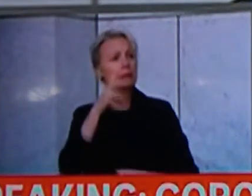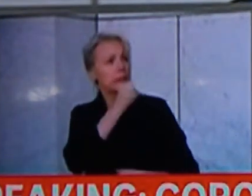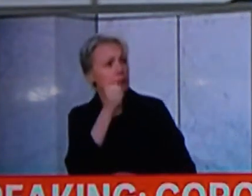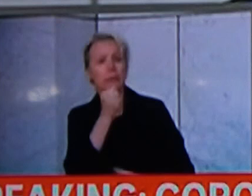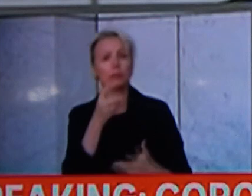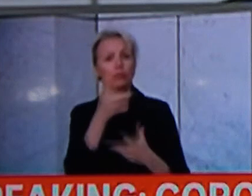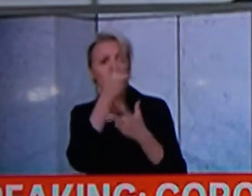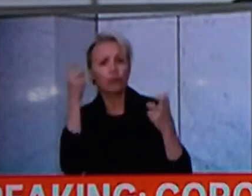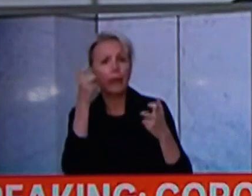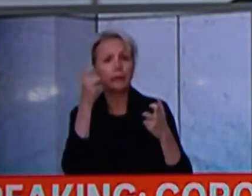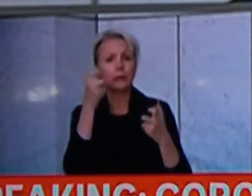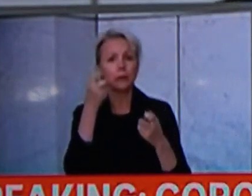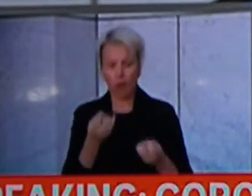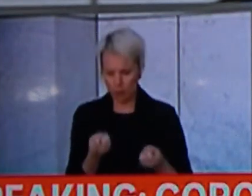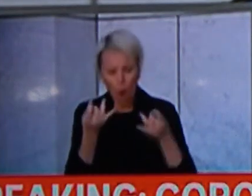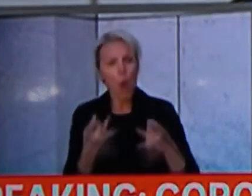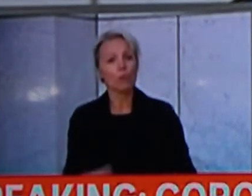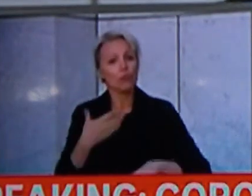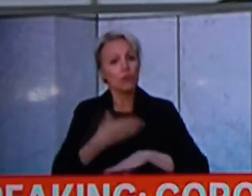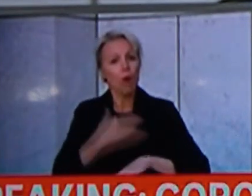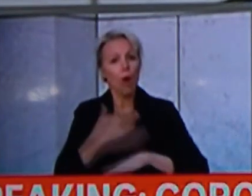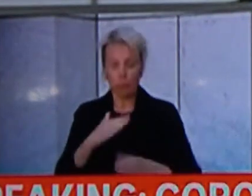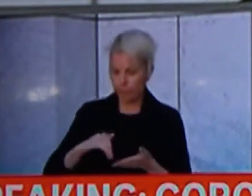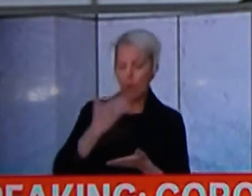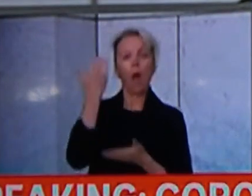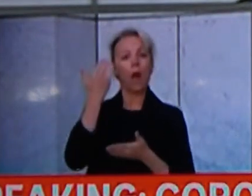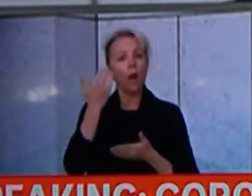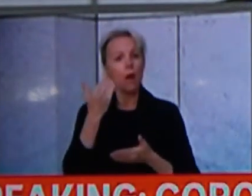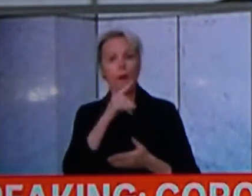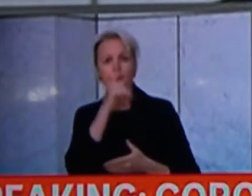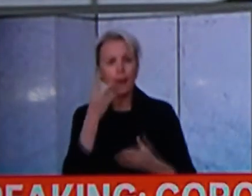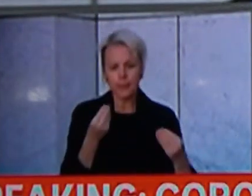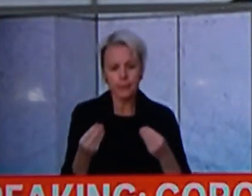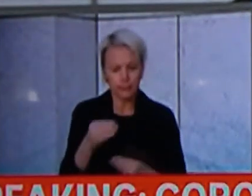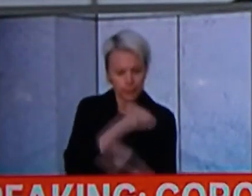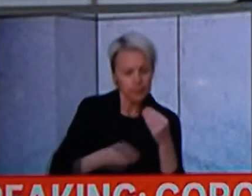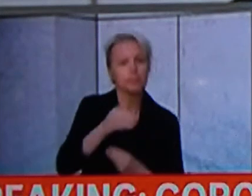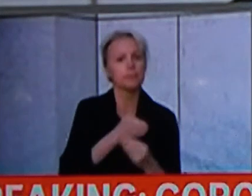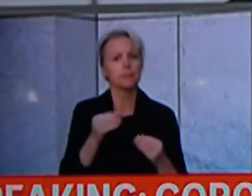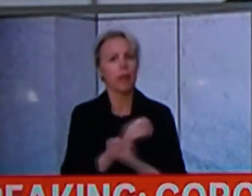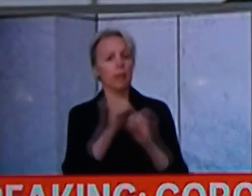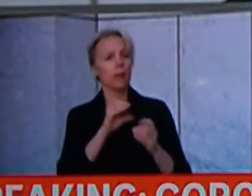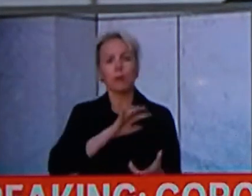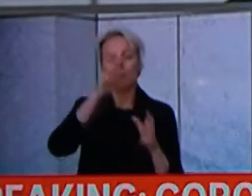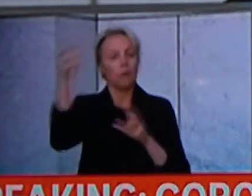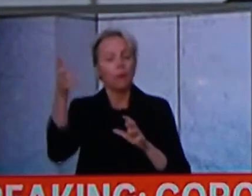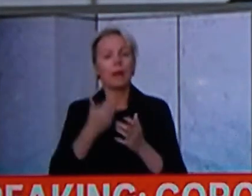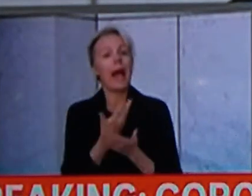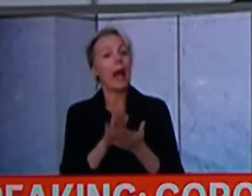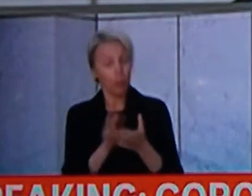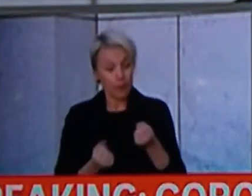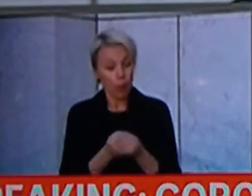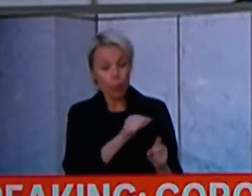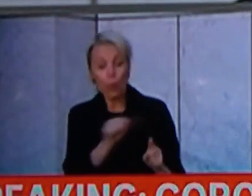situation, or stood down, or out of work, or their businesses unable to earn what they did before, how we can be better deploying that effort across